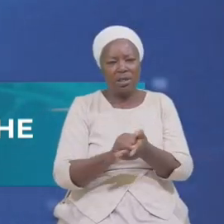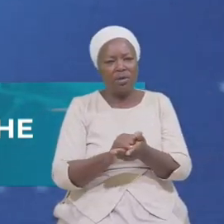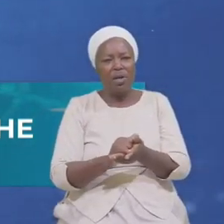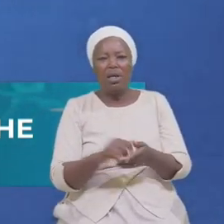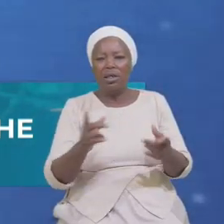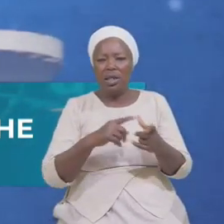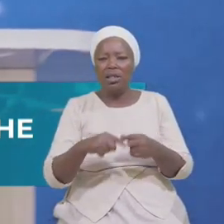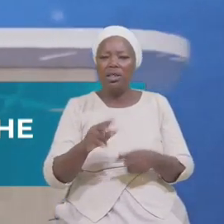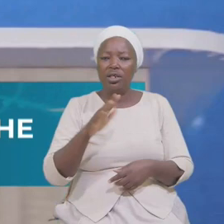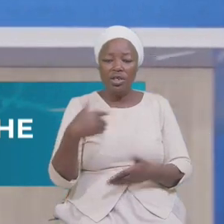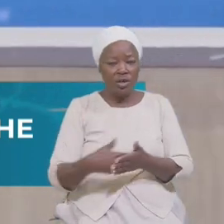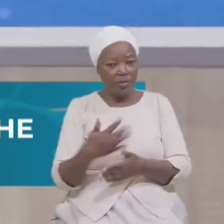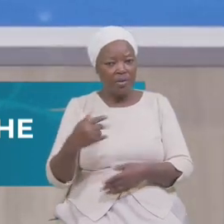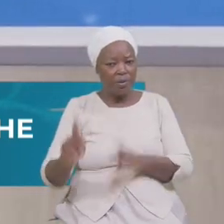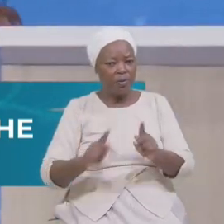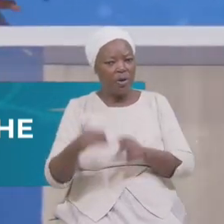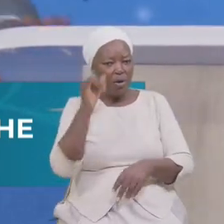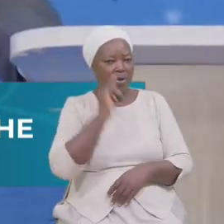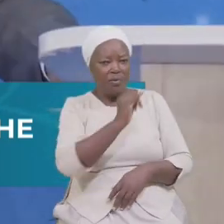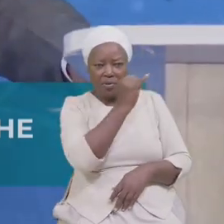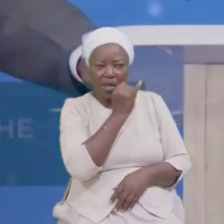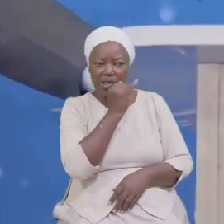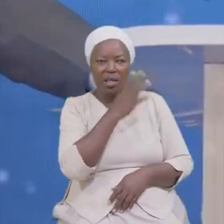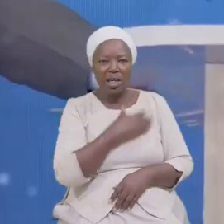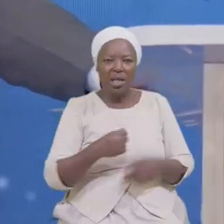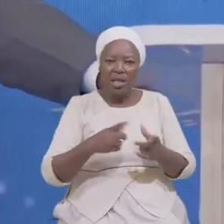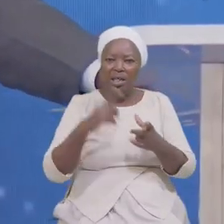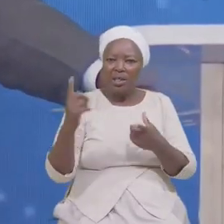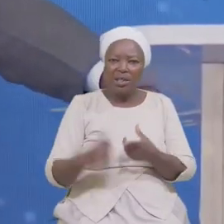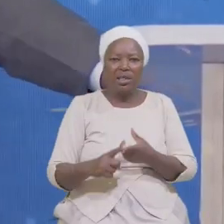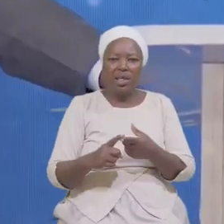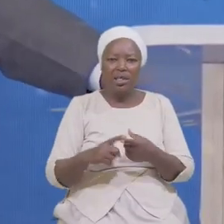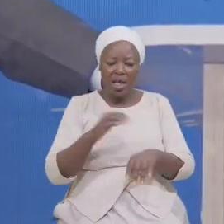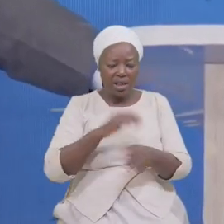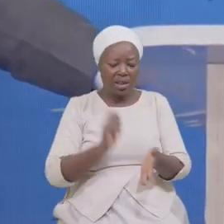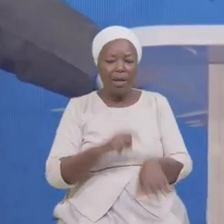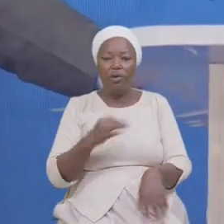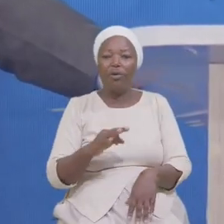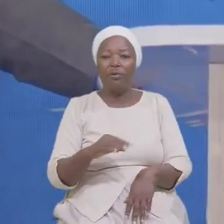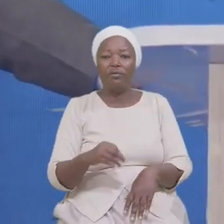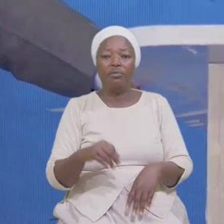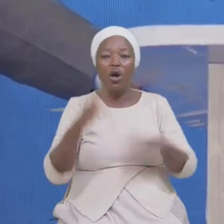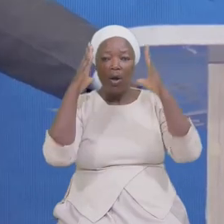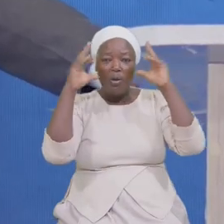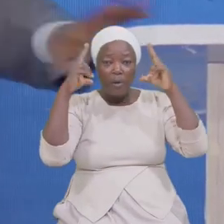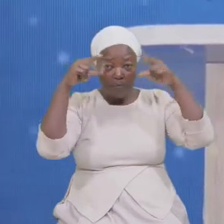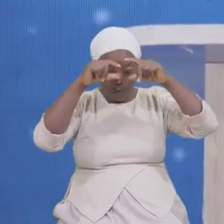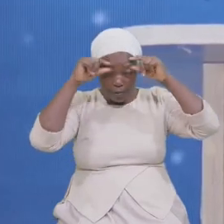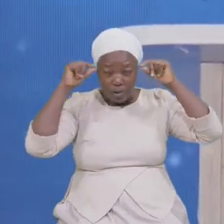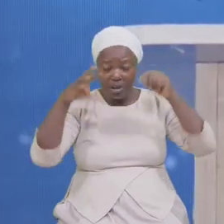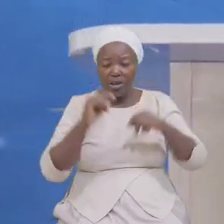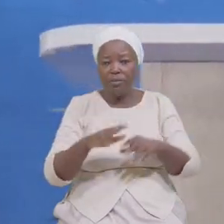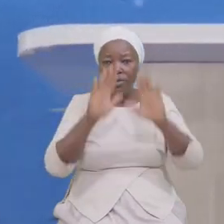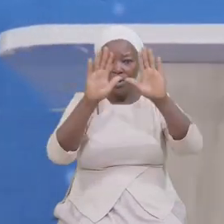Israel had seen quite a lot of things under the ministry of Moses. The people of Israel, the children of Israel, they've